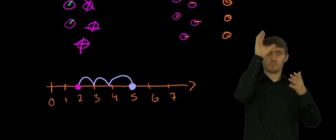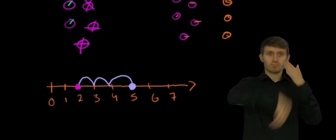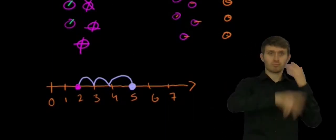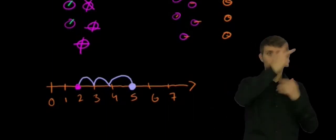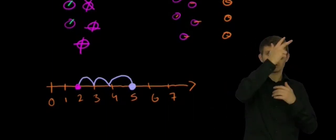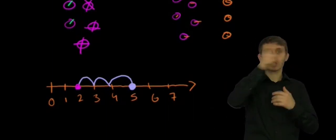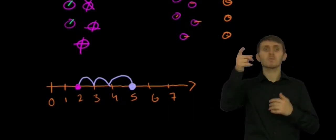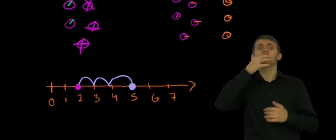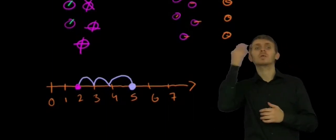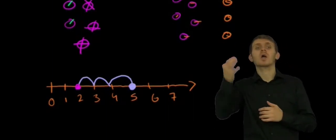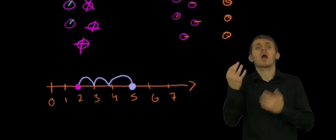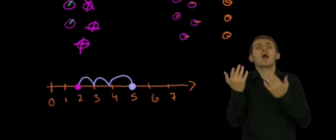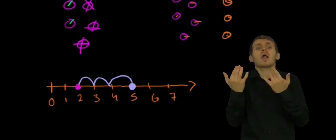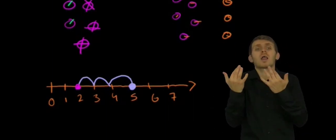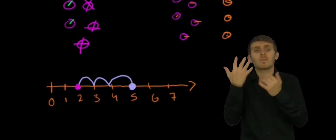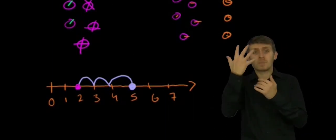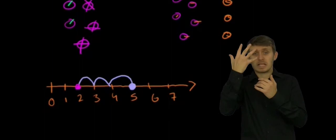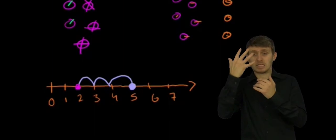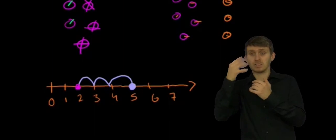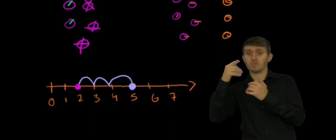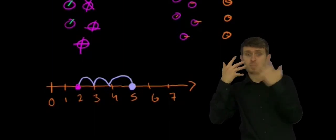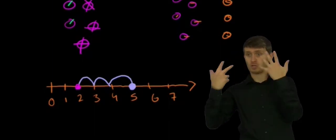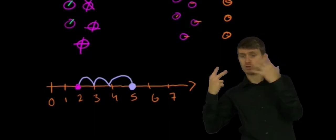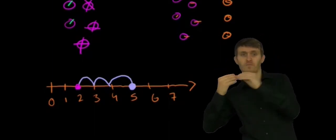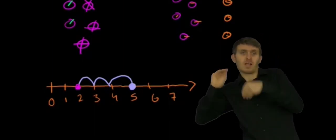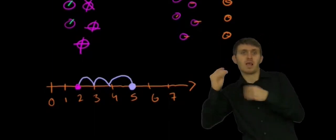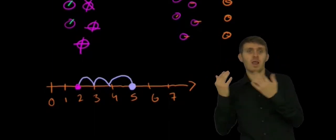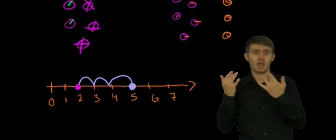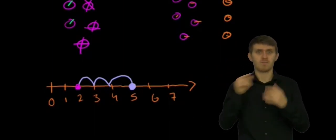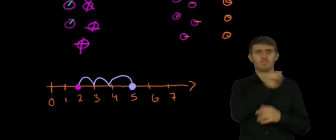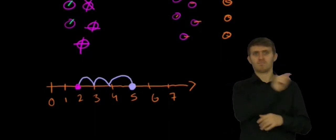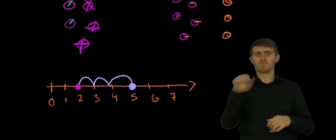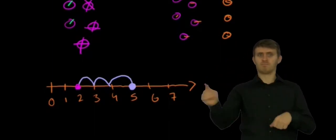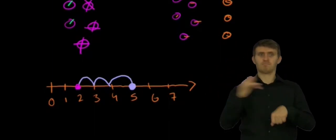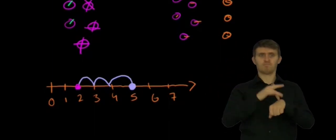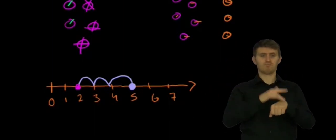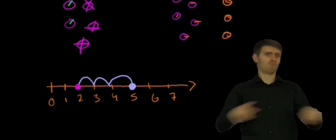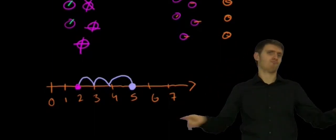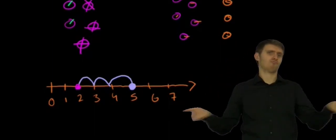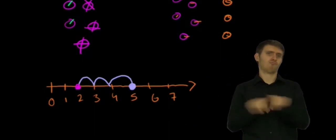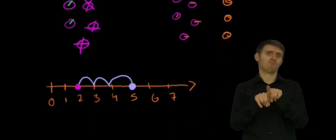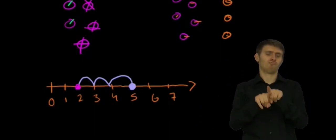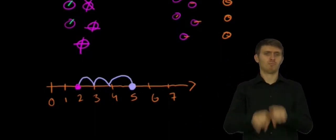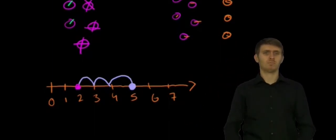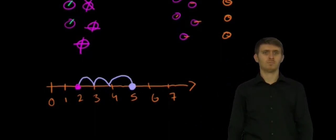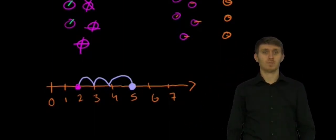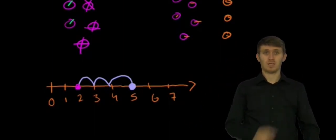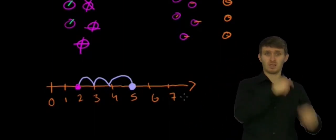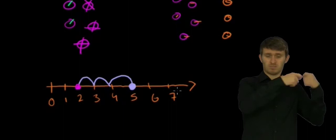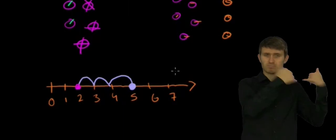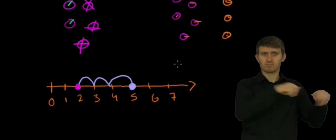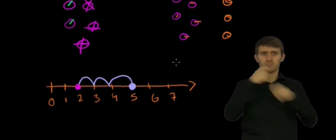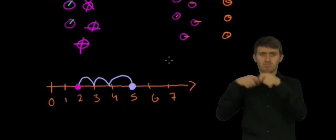3. And here I'm saying, how many more is 5 than 3, even though they're the exact same answer, but there are two different ways to think about